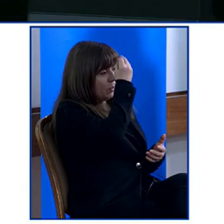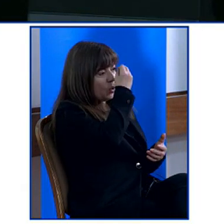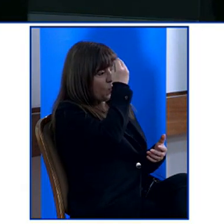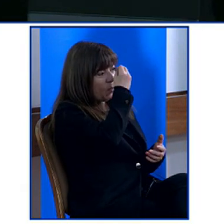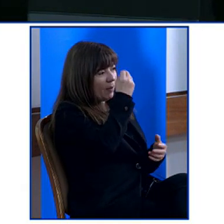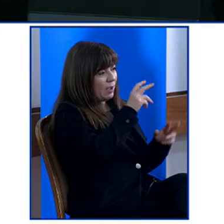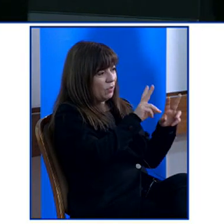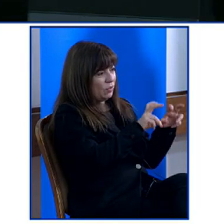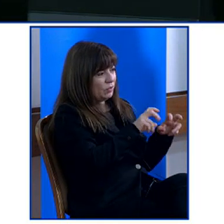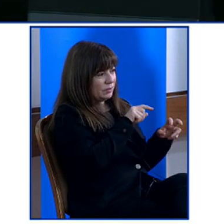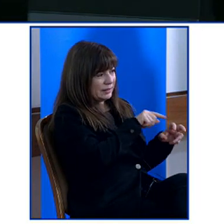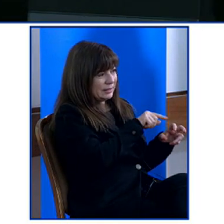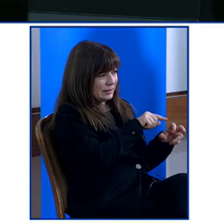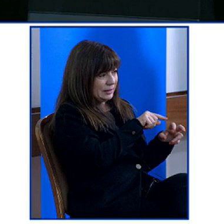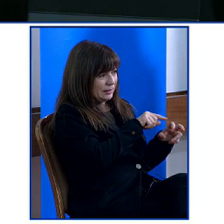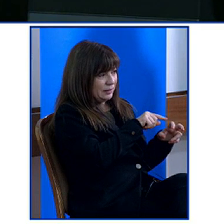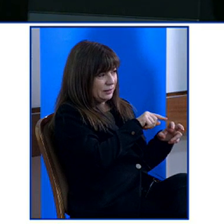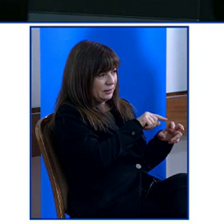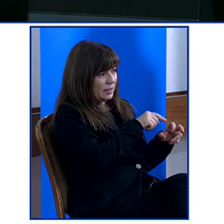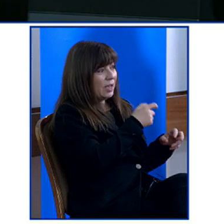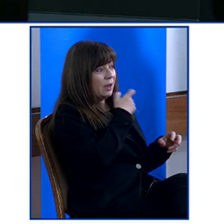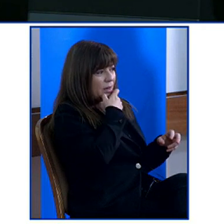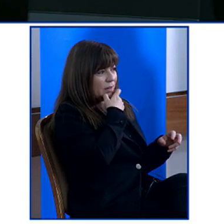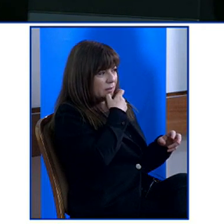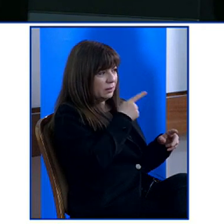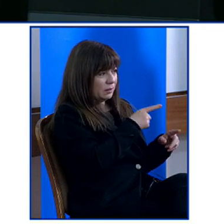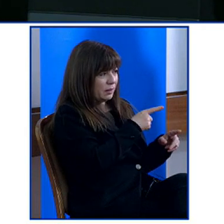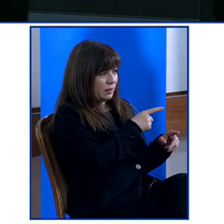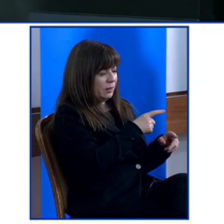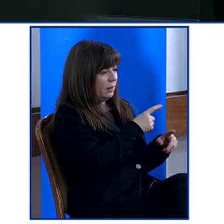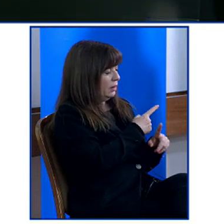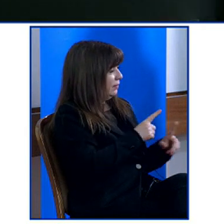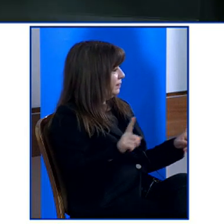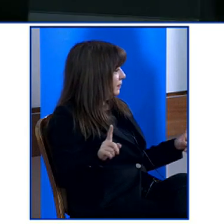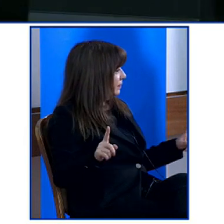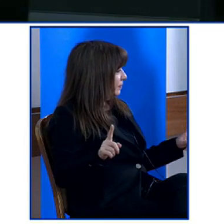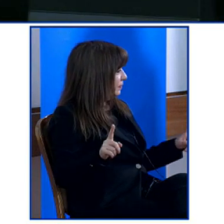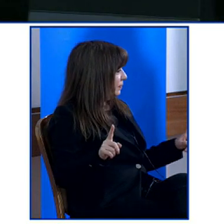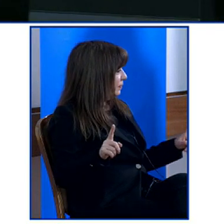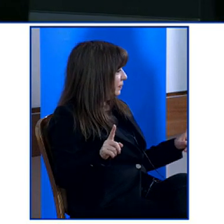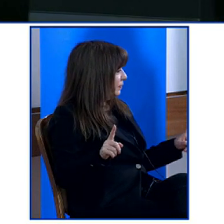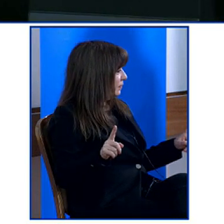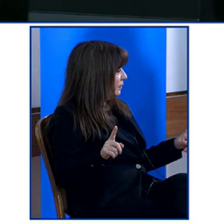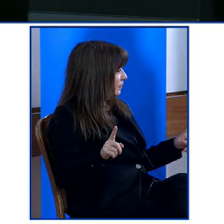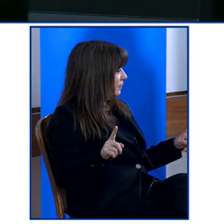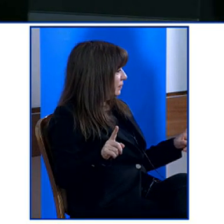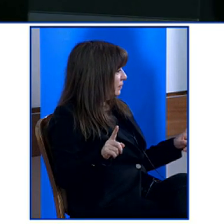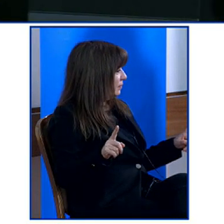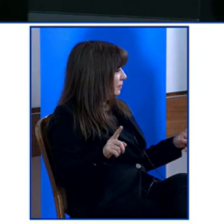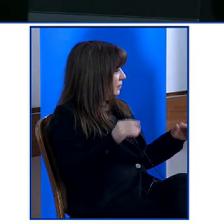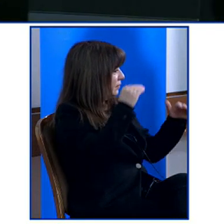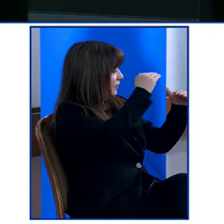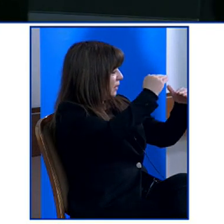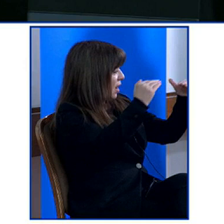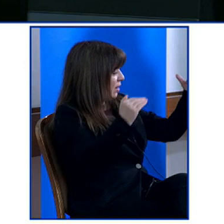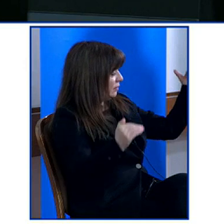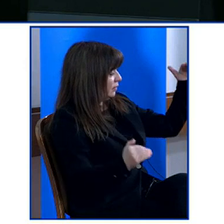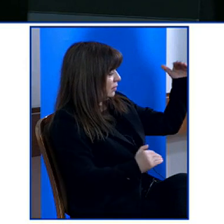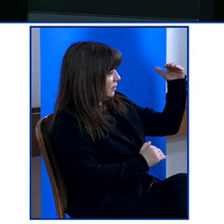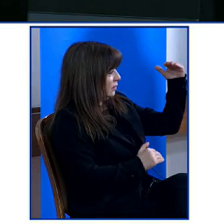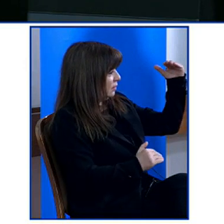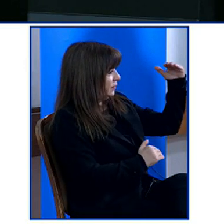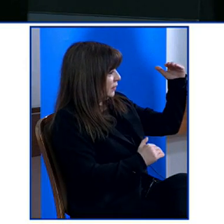This is great contrast with the UK, which is where I am from, and you can see down at the bottom of this chart where people worry very